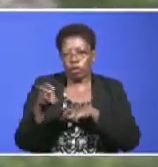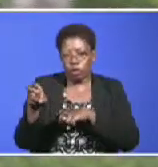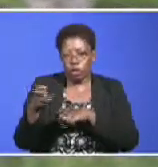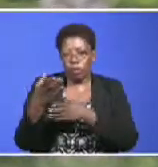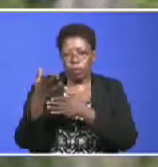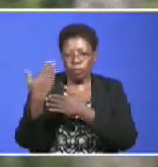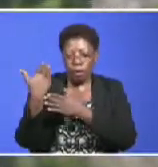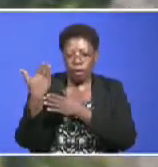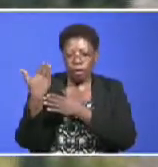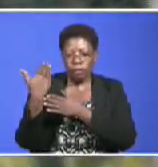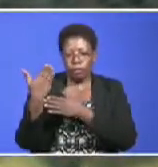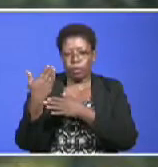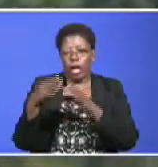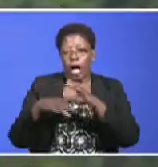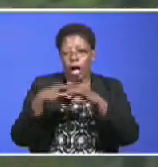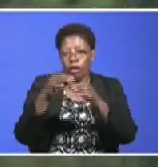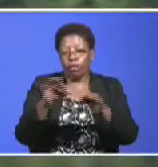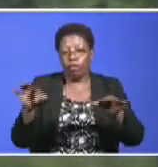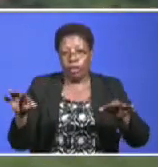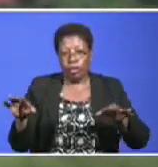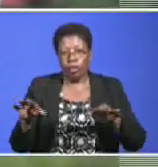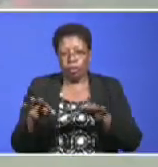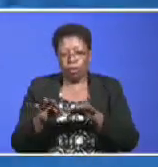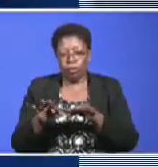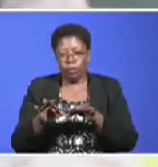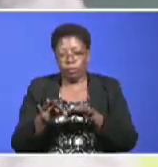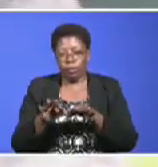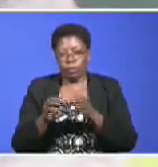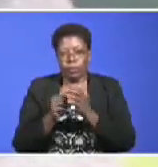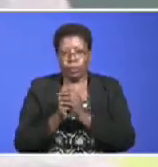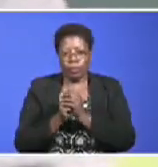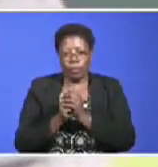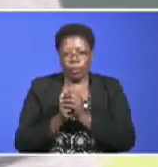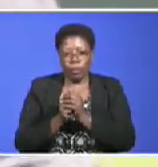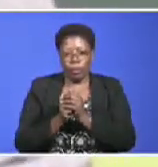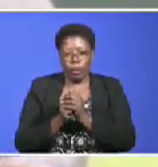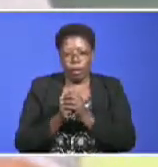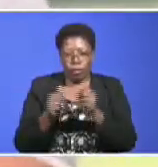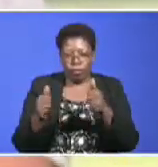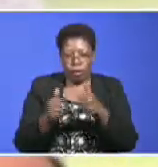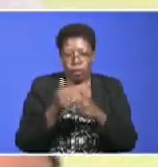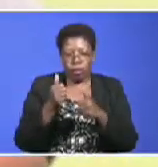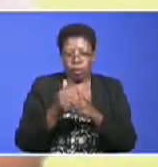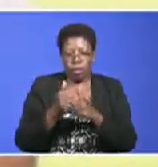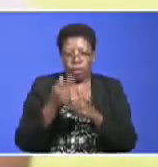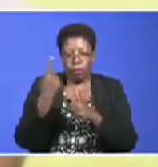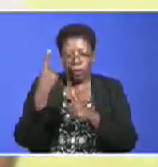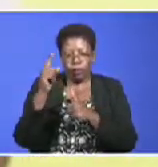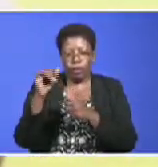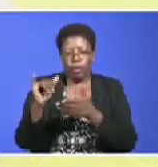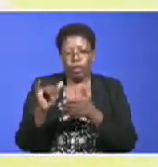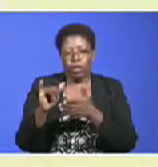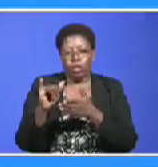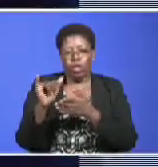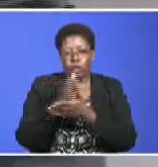former outfielder who played with the Giants, Rangers, Braves, and Orioles, and most notably the New York Yankees, has